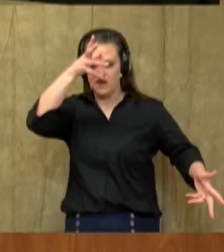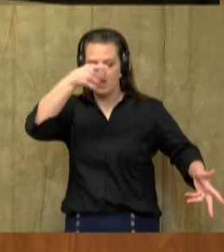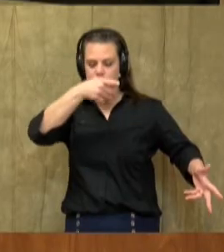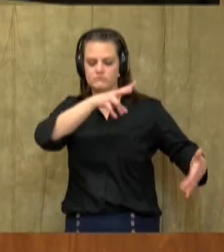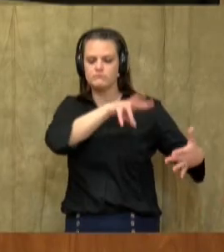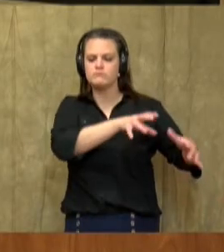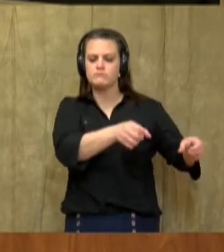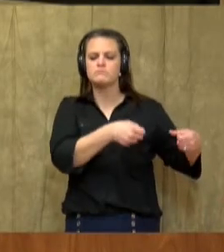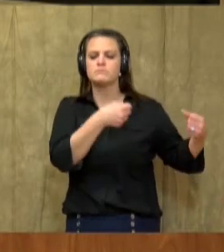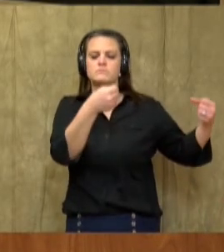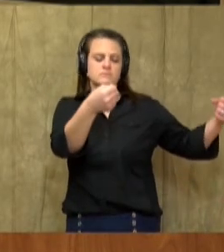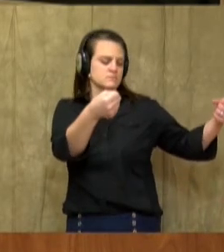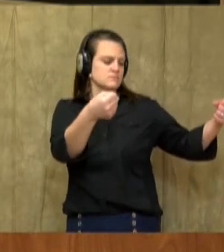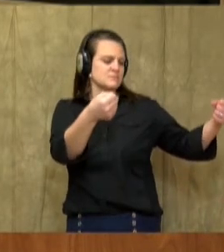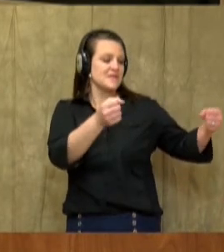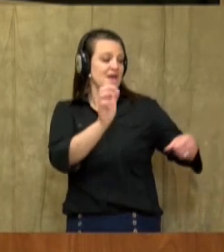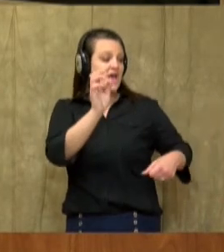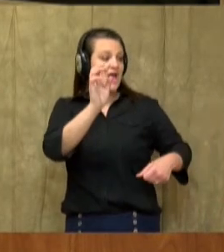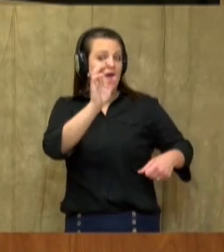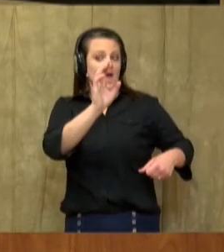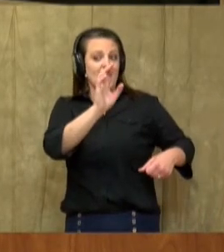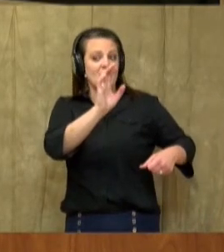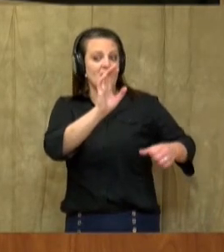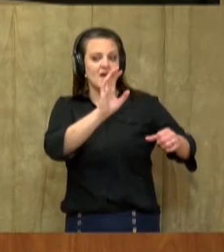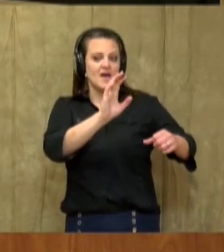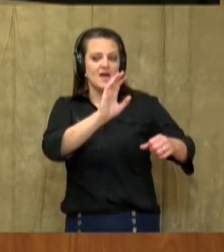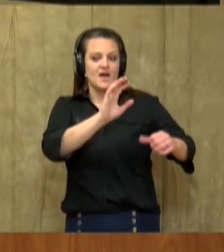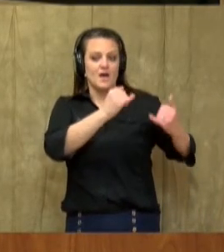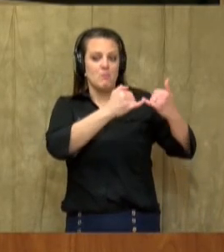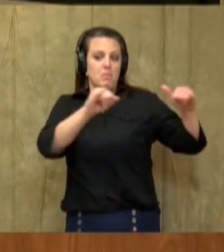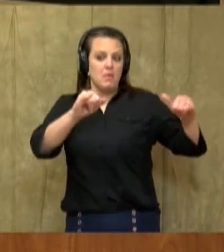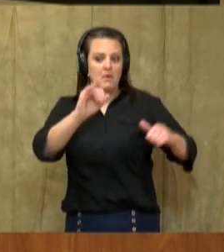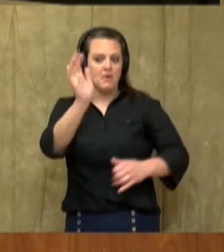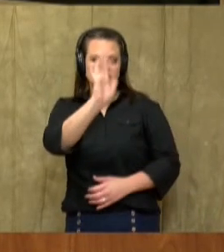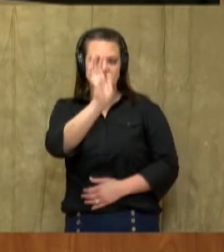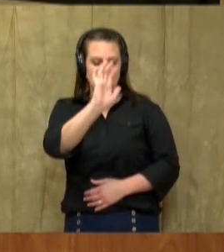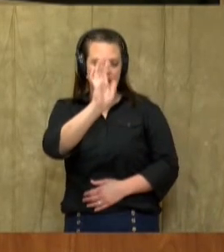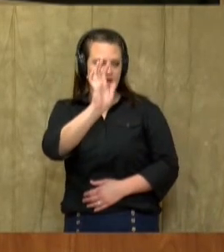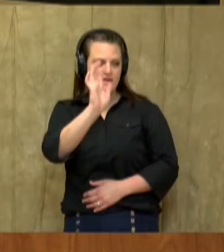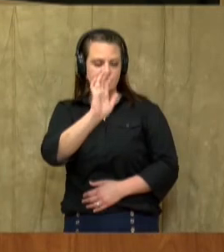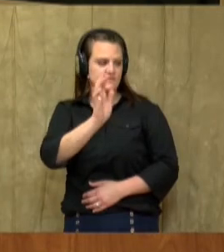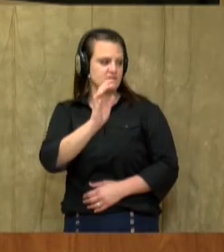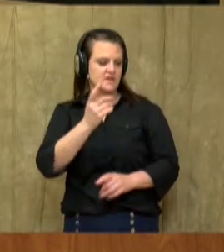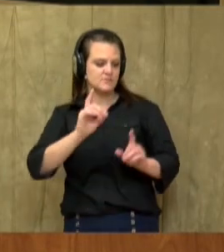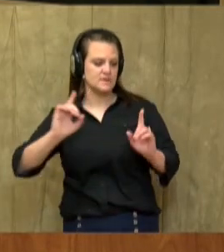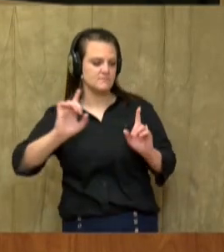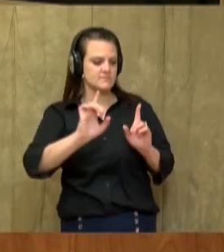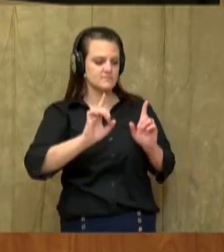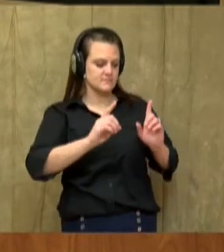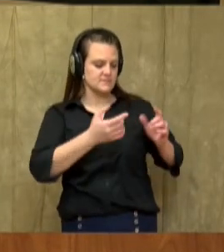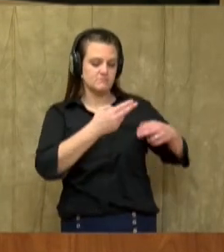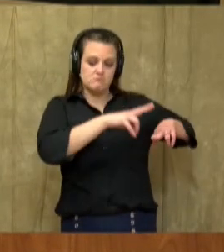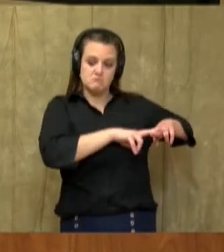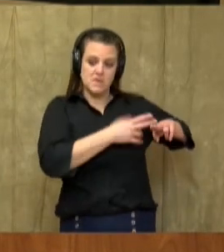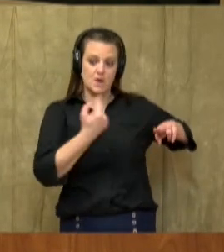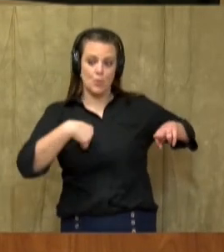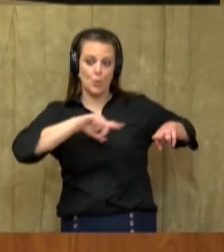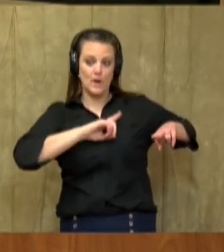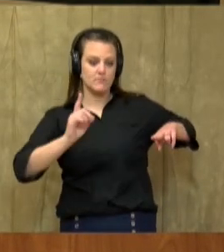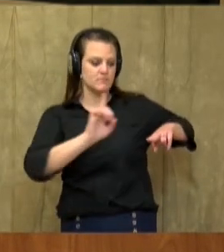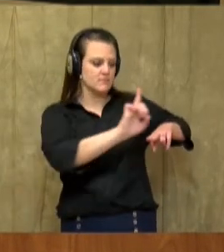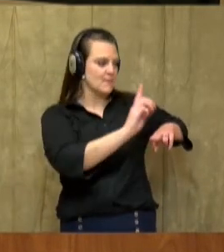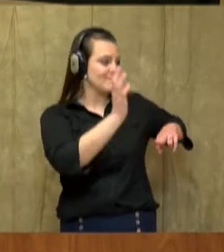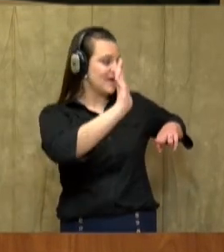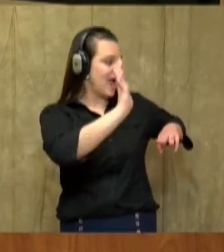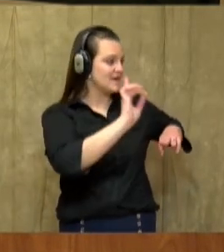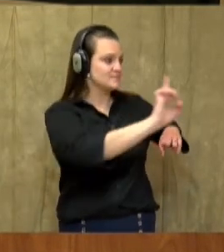newspaper. Bye, Dad. He waved to us as we walked by him and out the door. Well, what bye